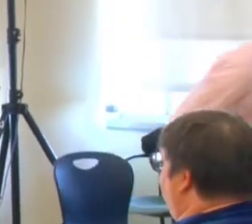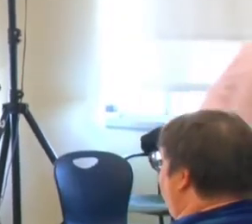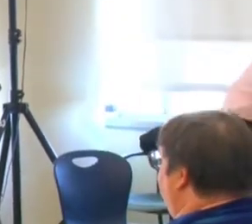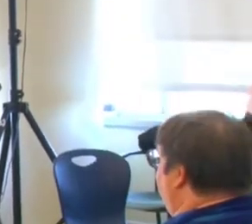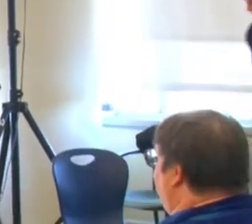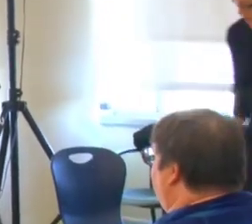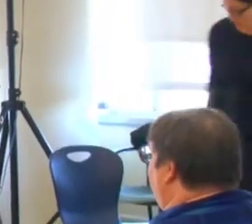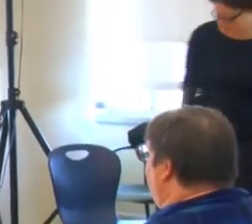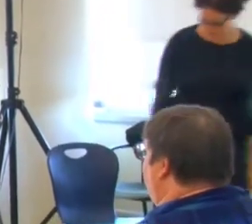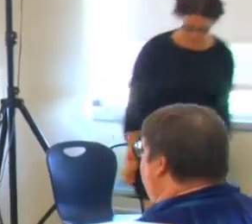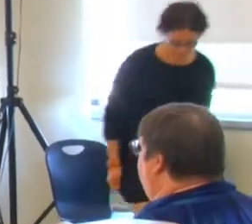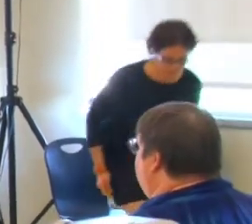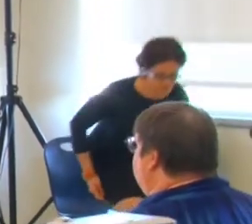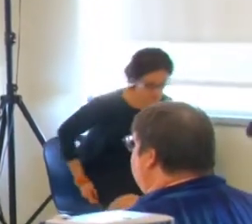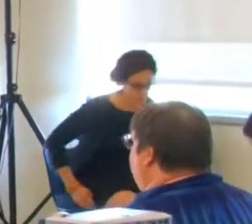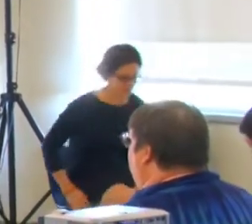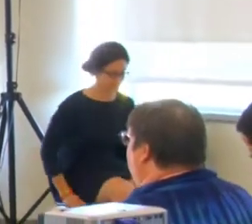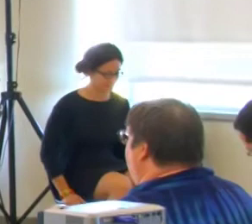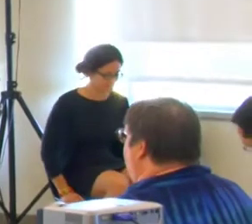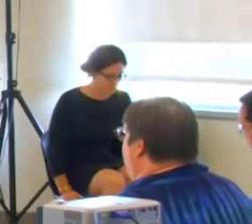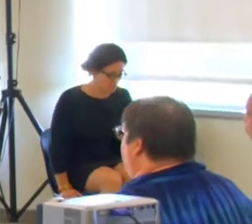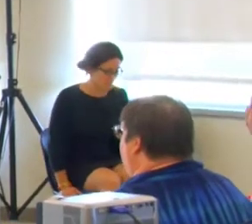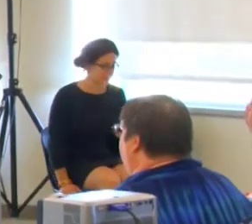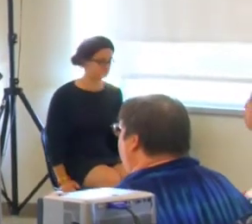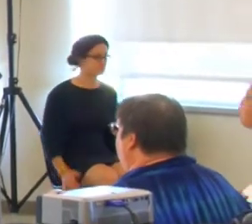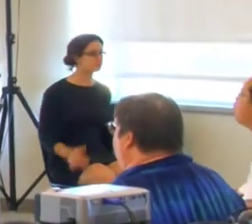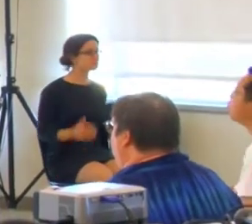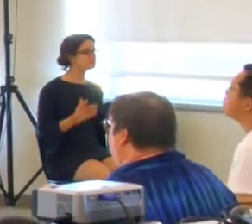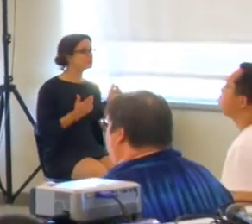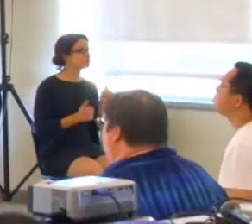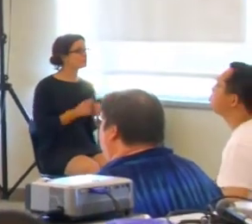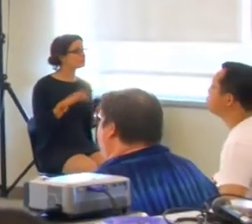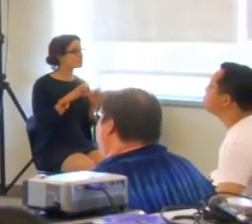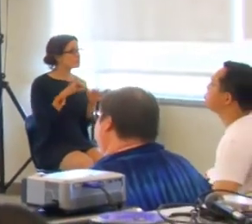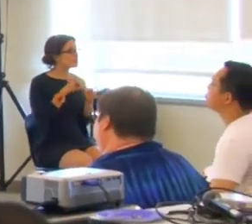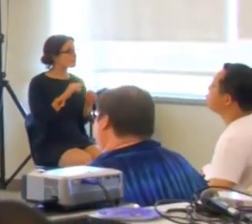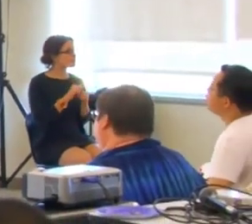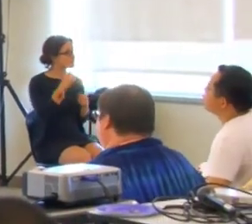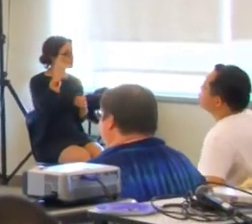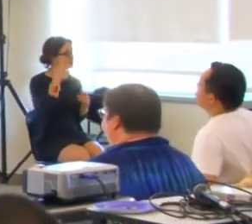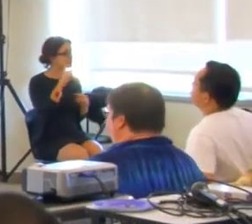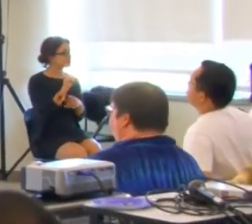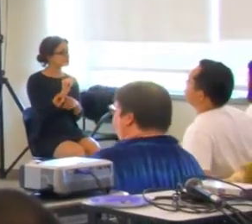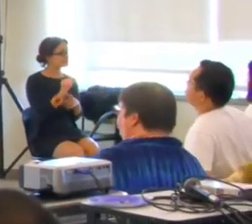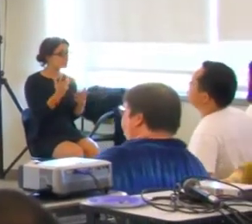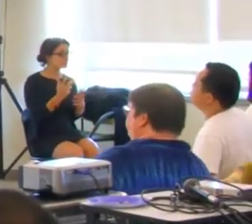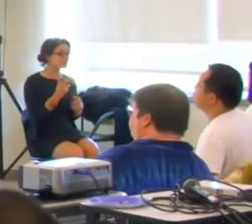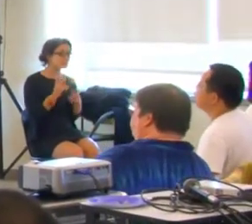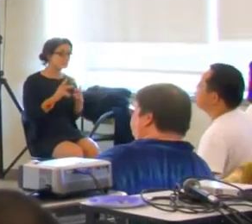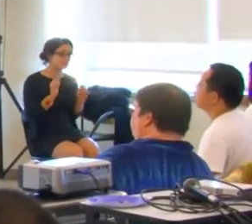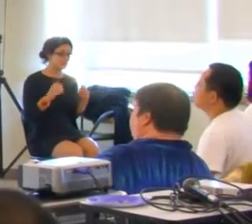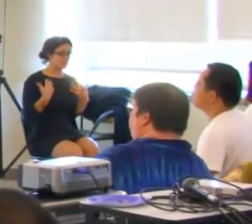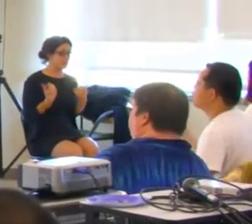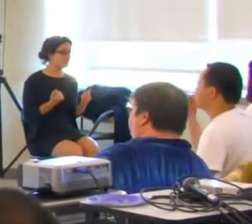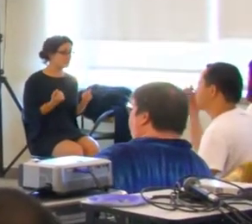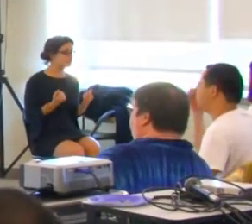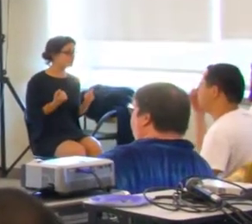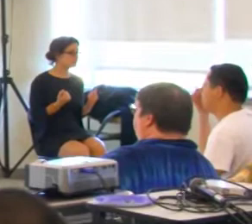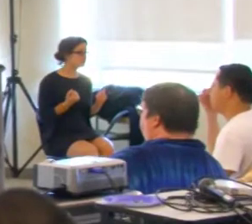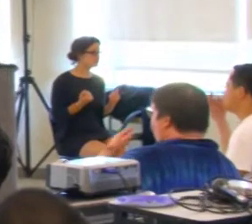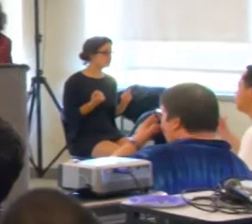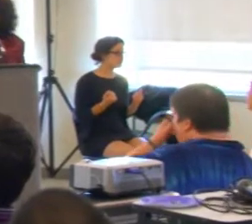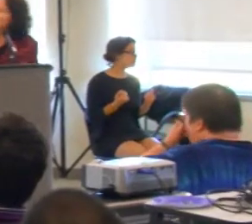mental disabilities is that people recover, and that the most important